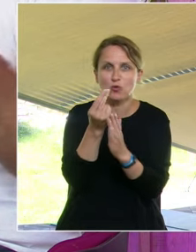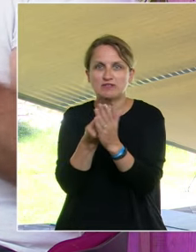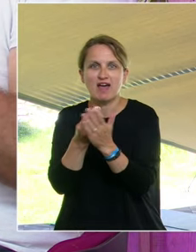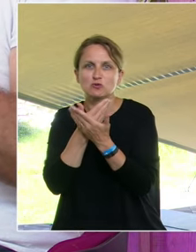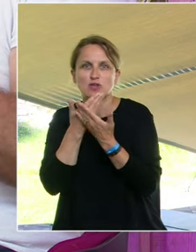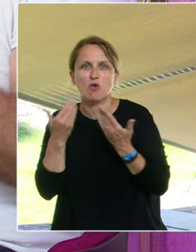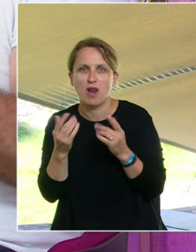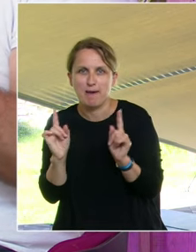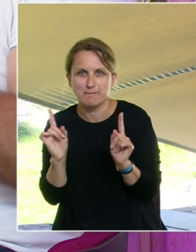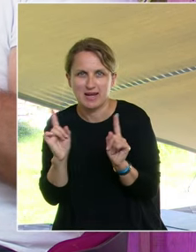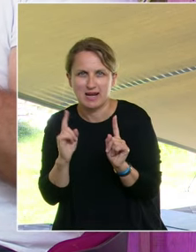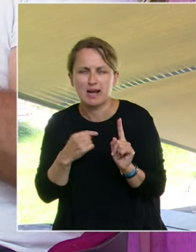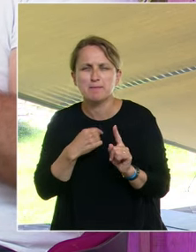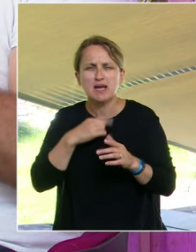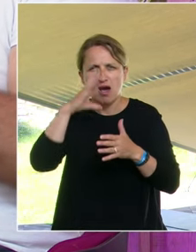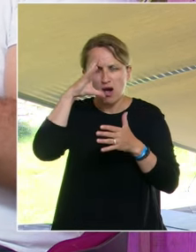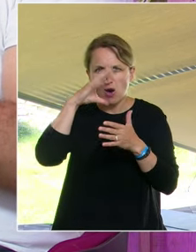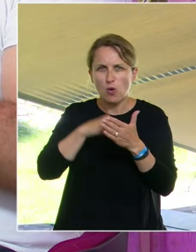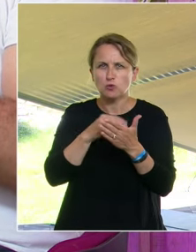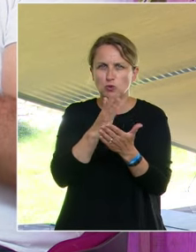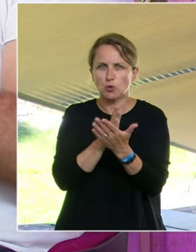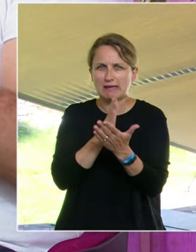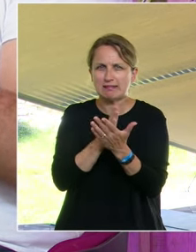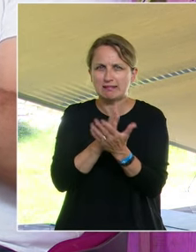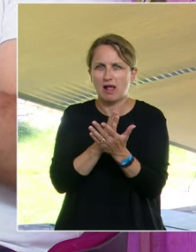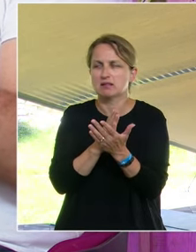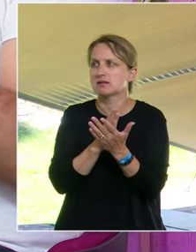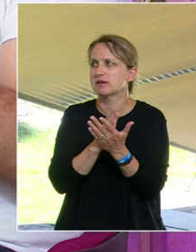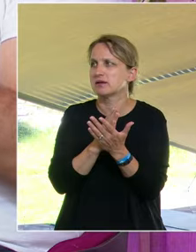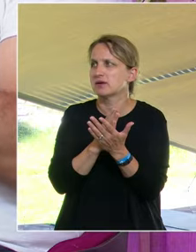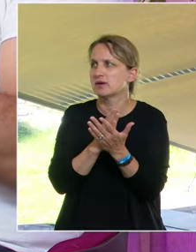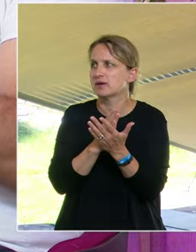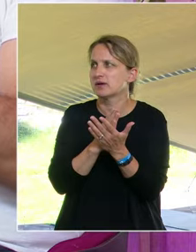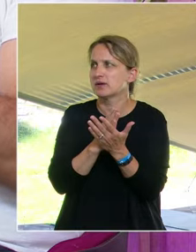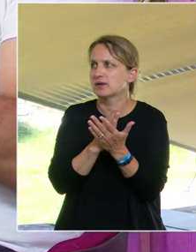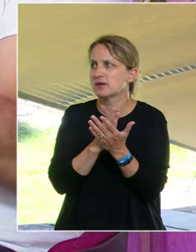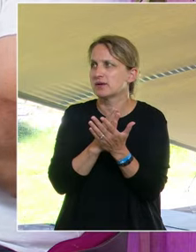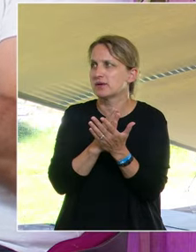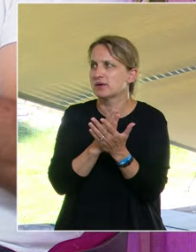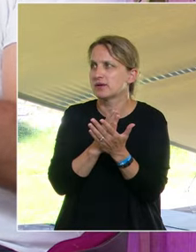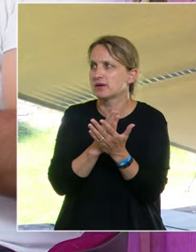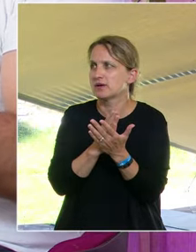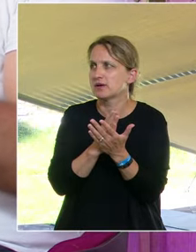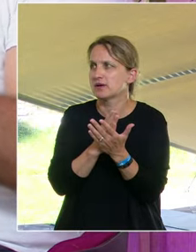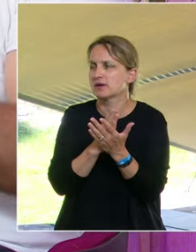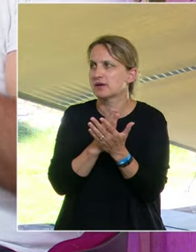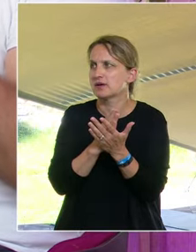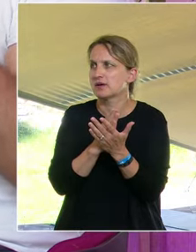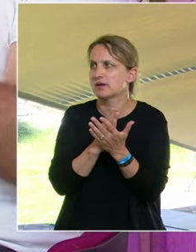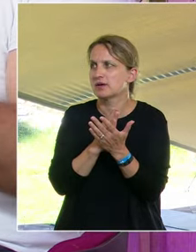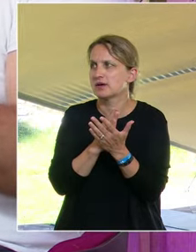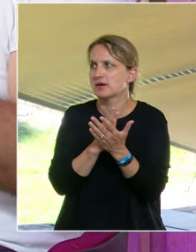this baseball card collections will eventually morph into something. Because what it does, it